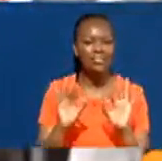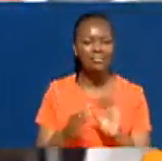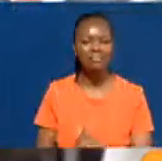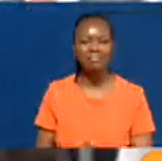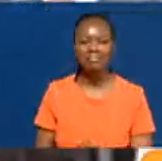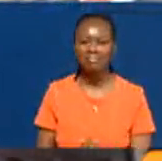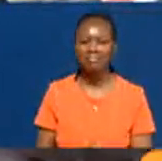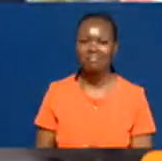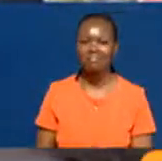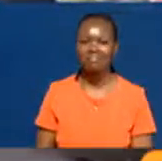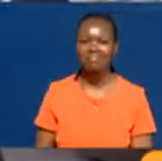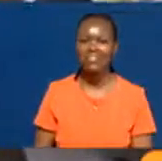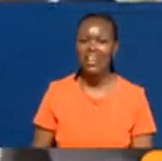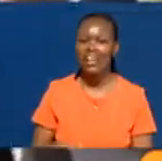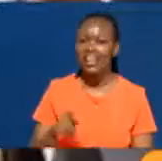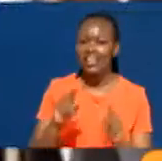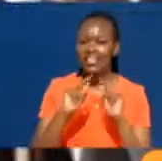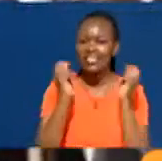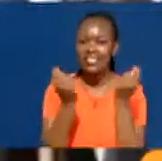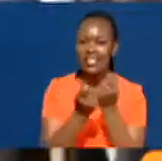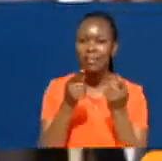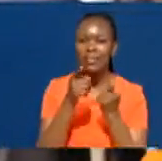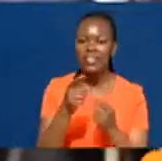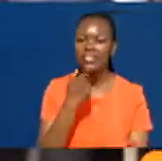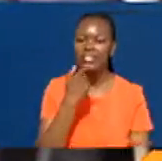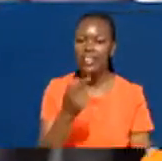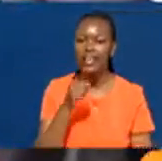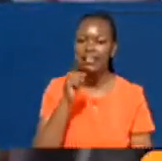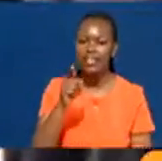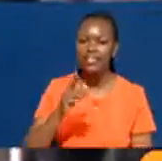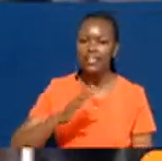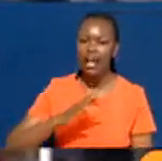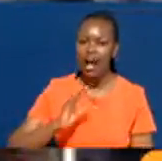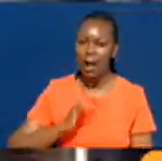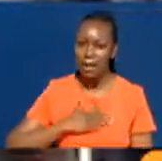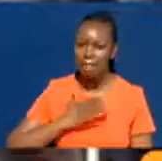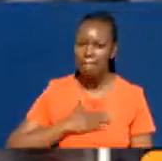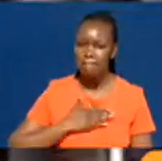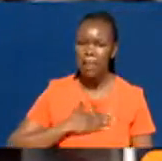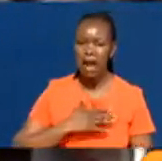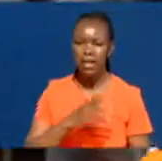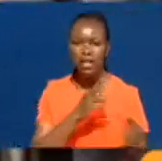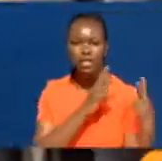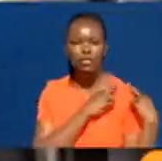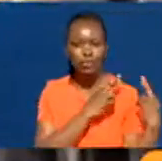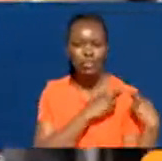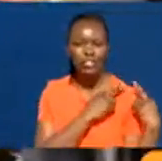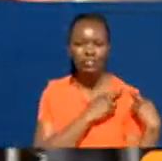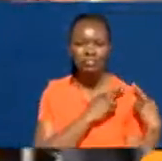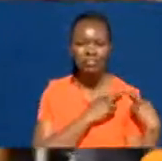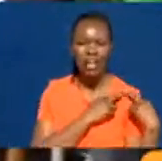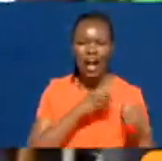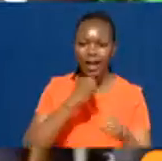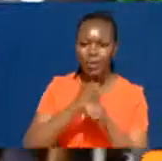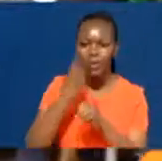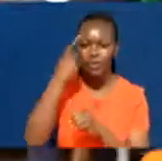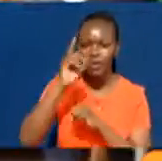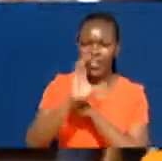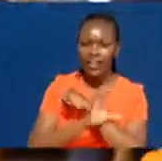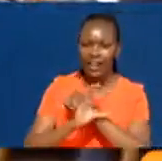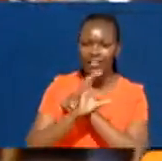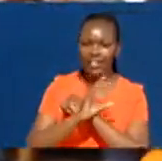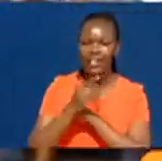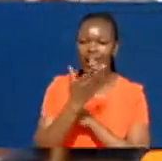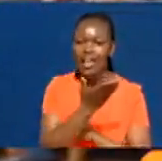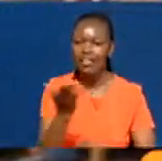that they said this is a patriotic duty they are doing for their country. And they were going to